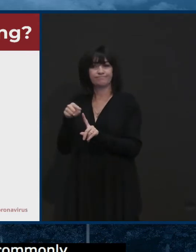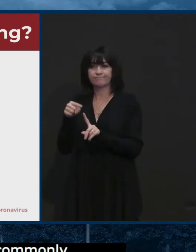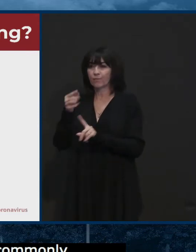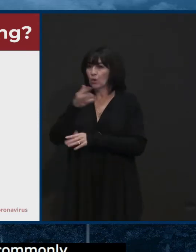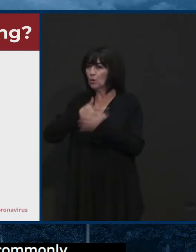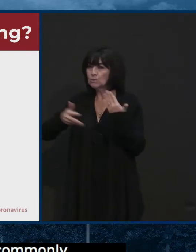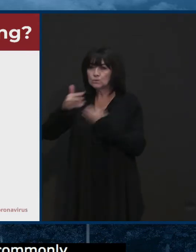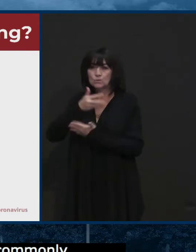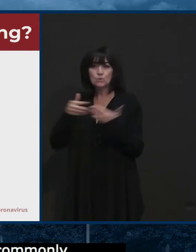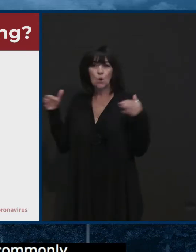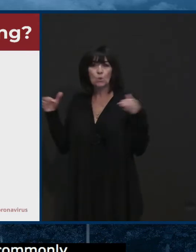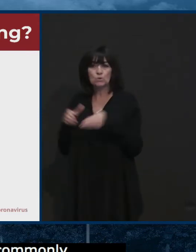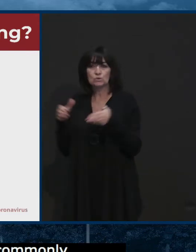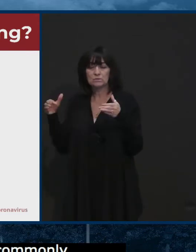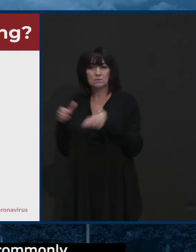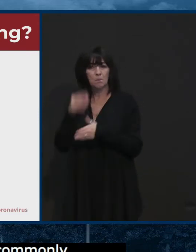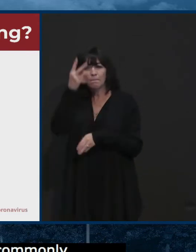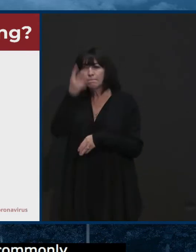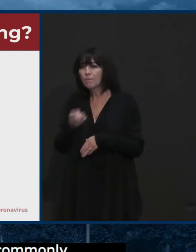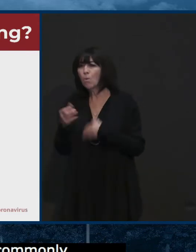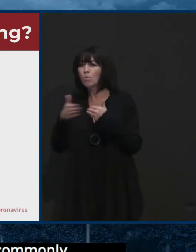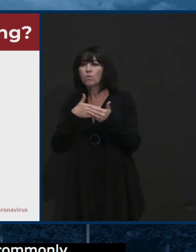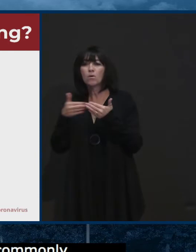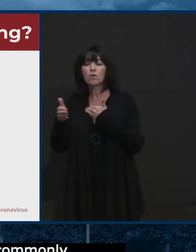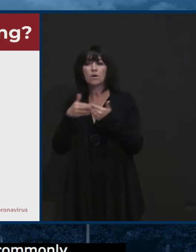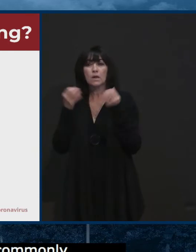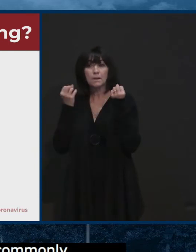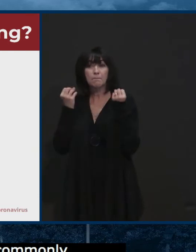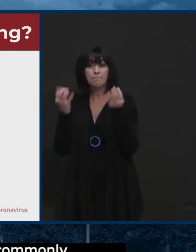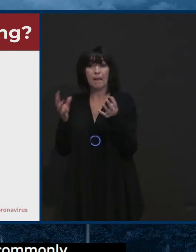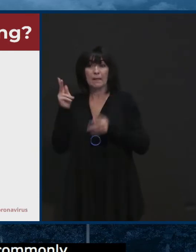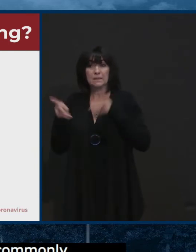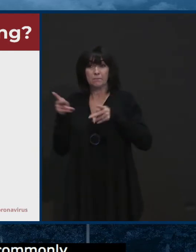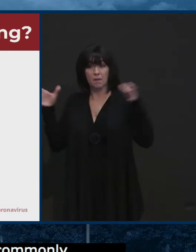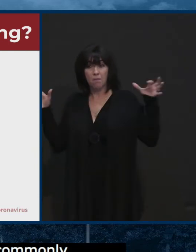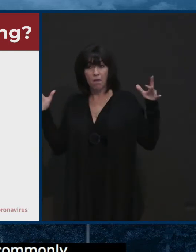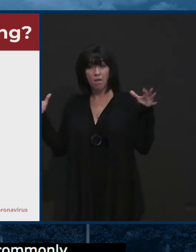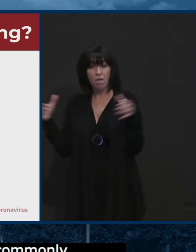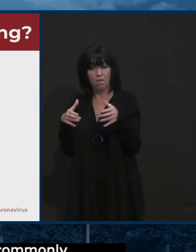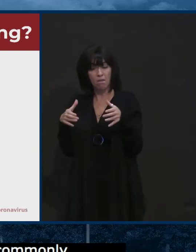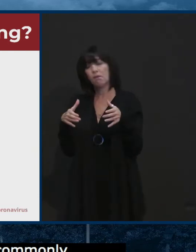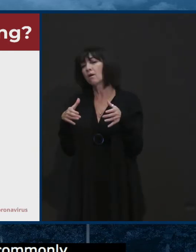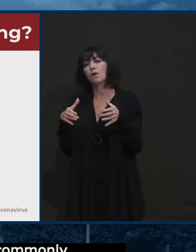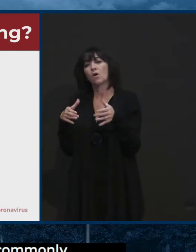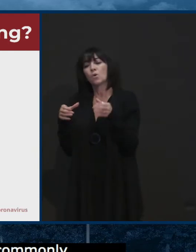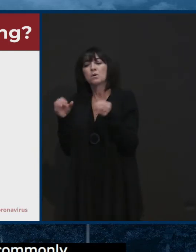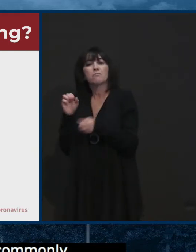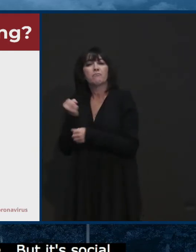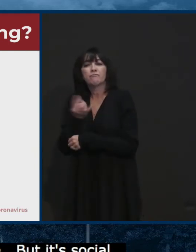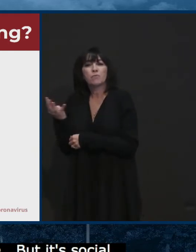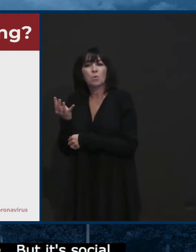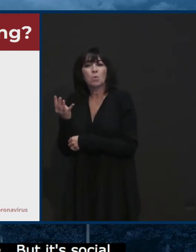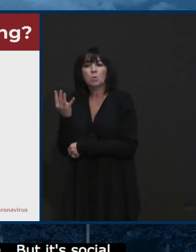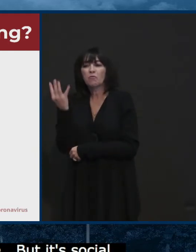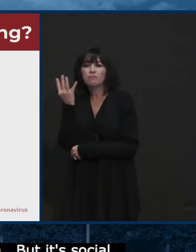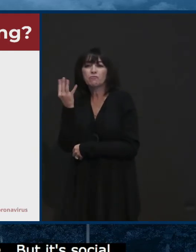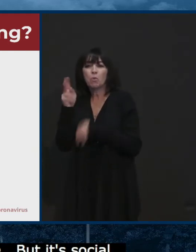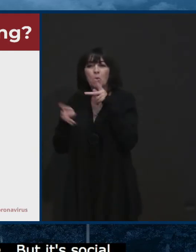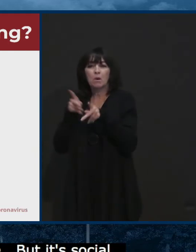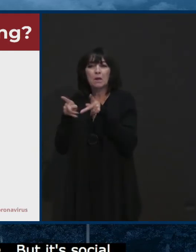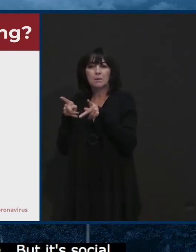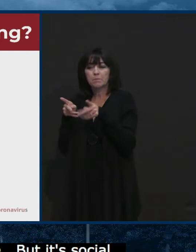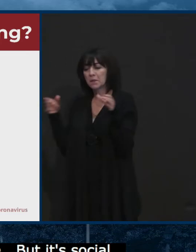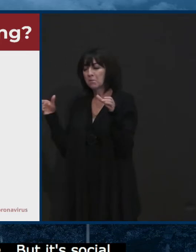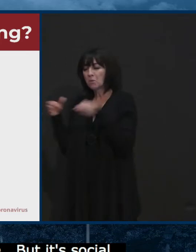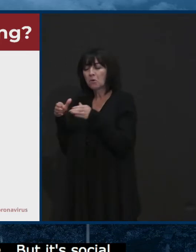social gatherings, and it's small social gatherings. And this is, even, 4 people getting together